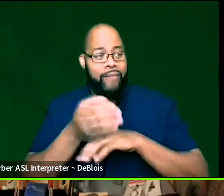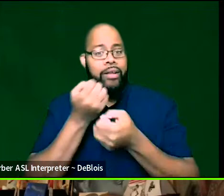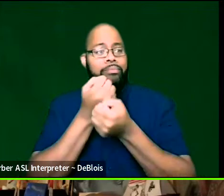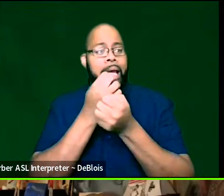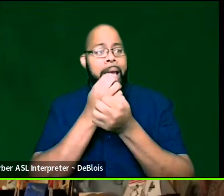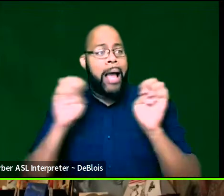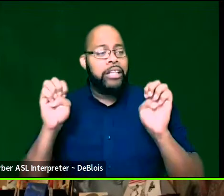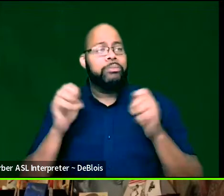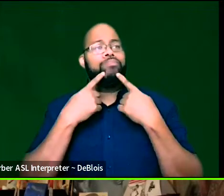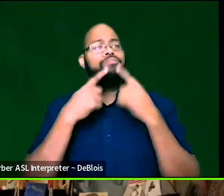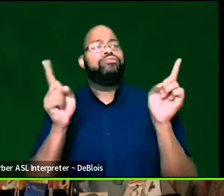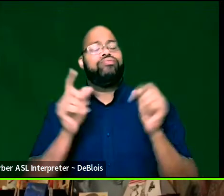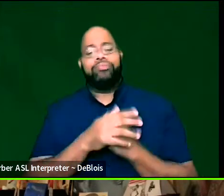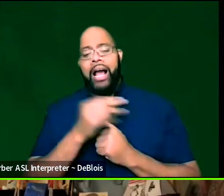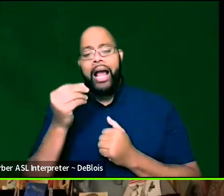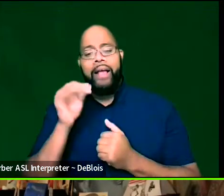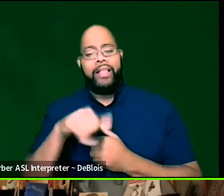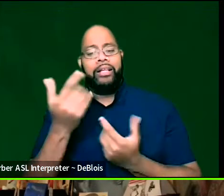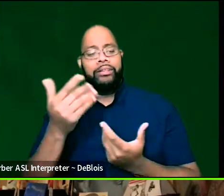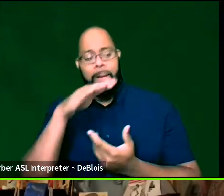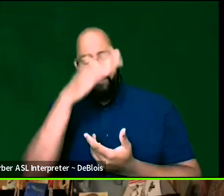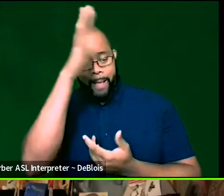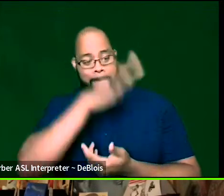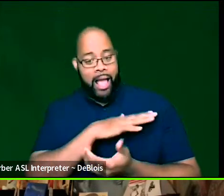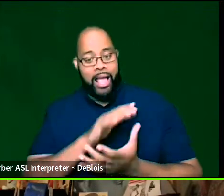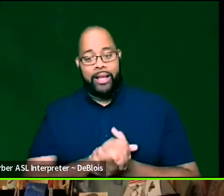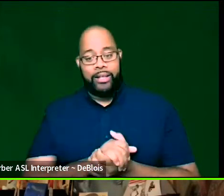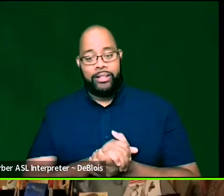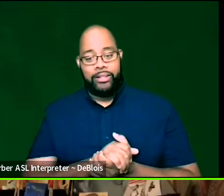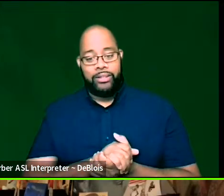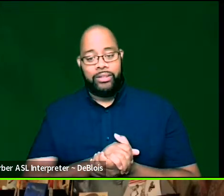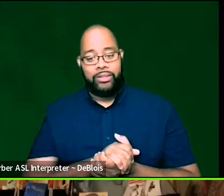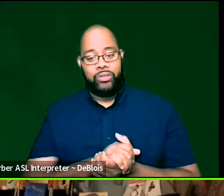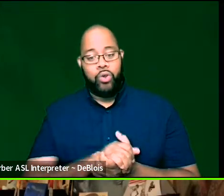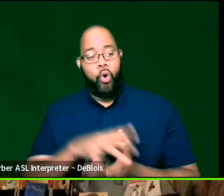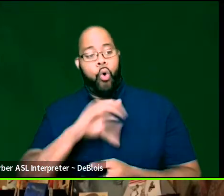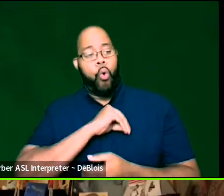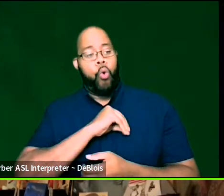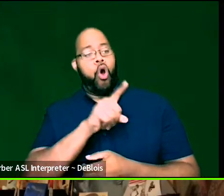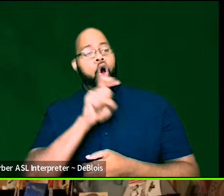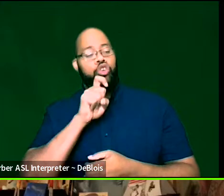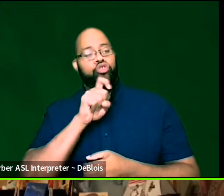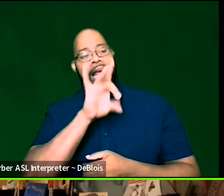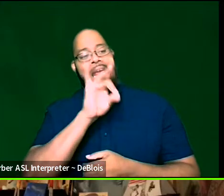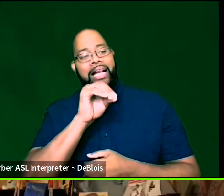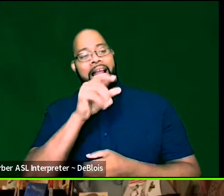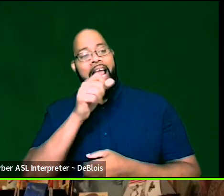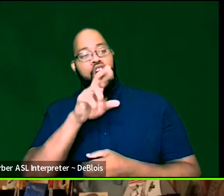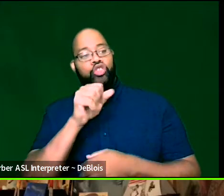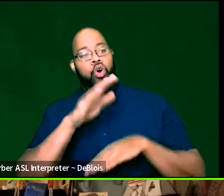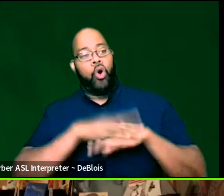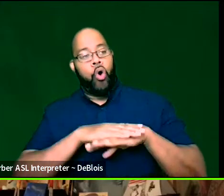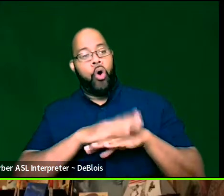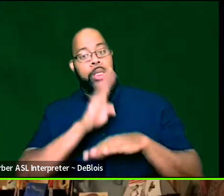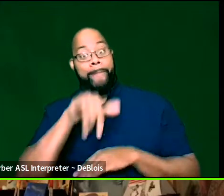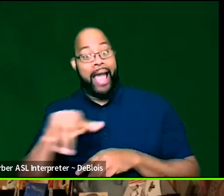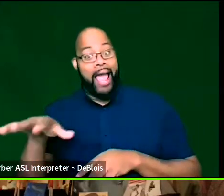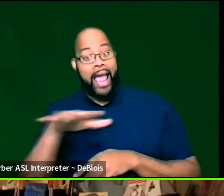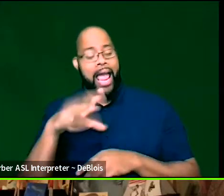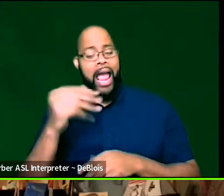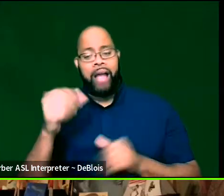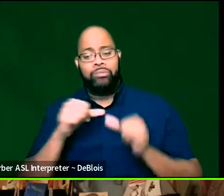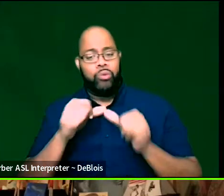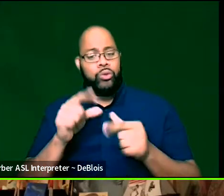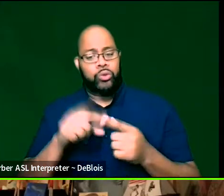Emancipation Proclamation, and here's a Black man owning 180 acres on the Chesapeake Bay, and they went on